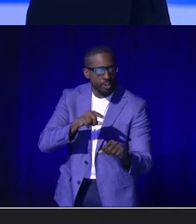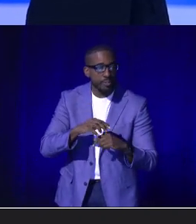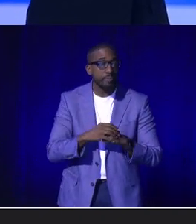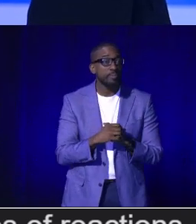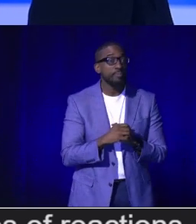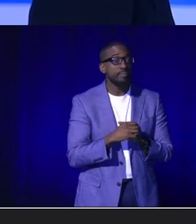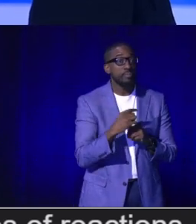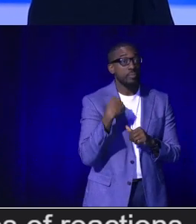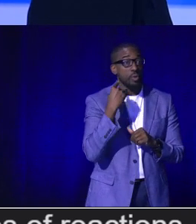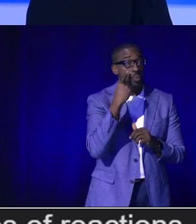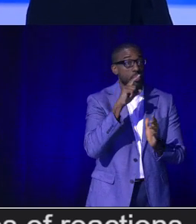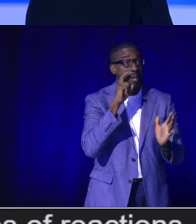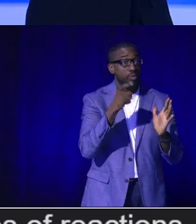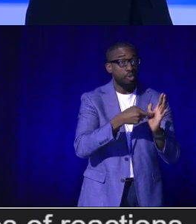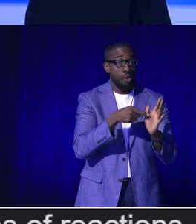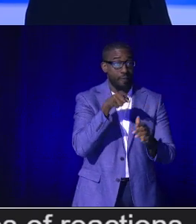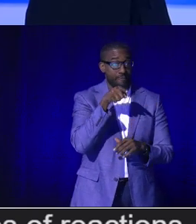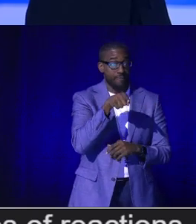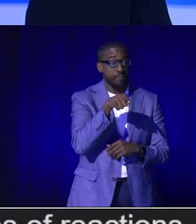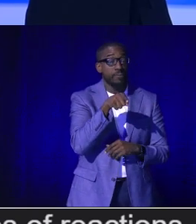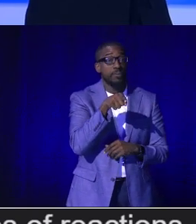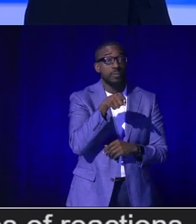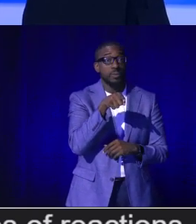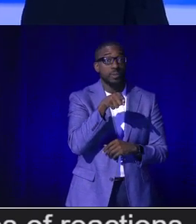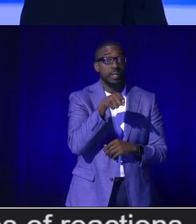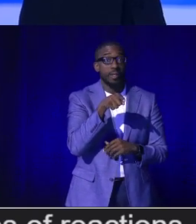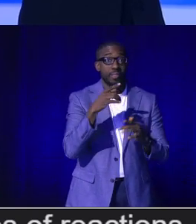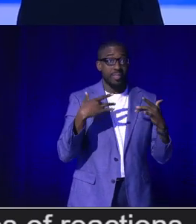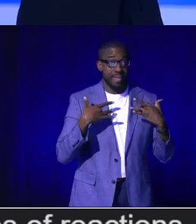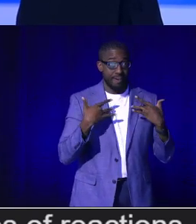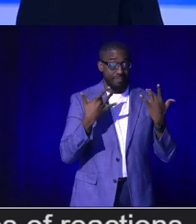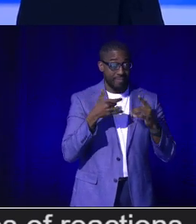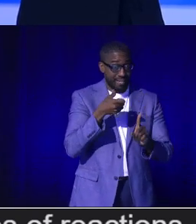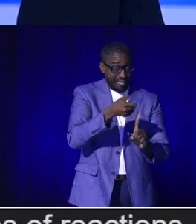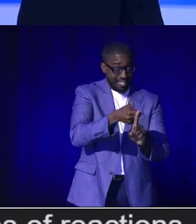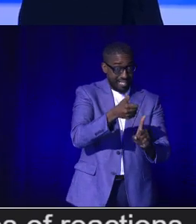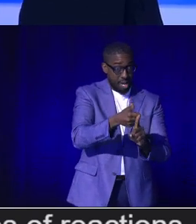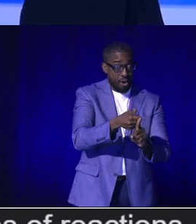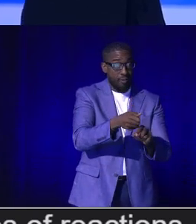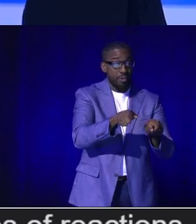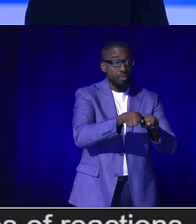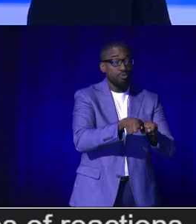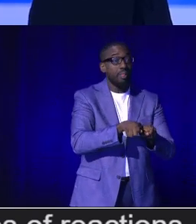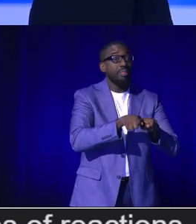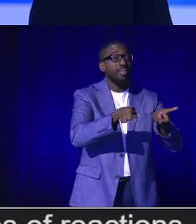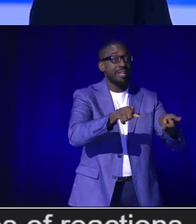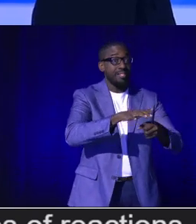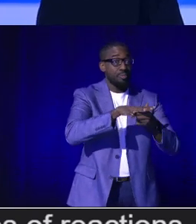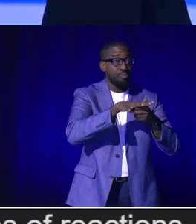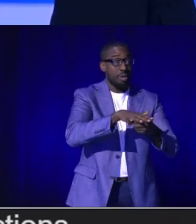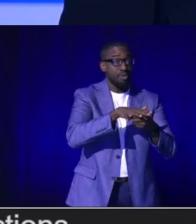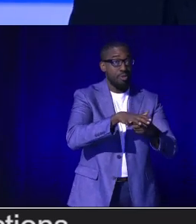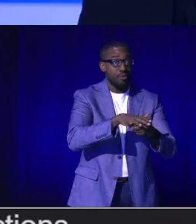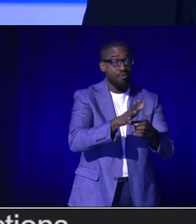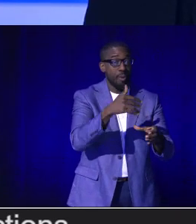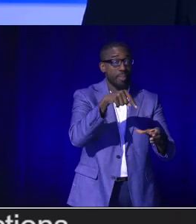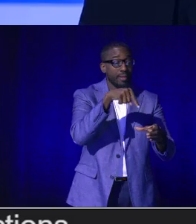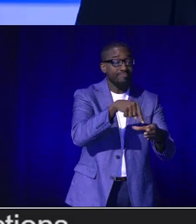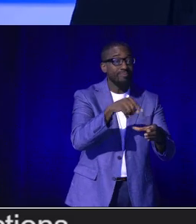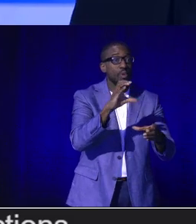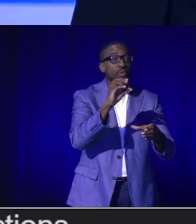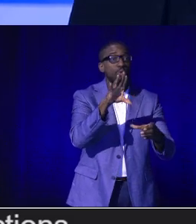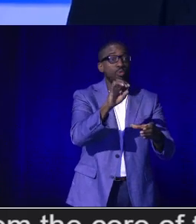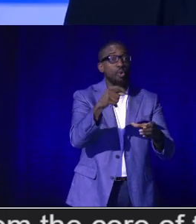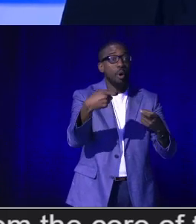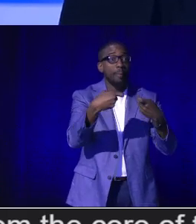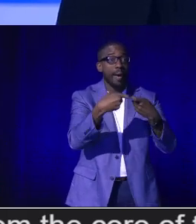typically observe is the event, which is the release of pressure from the core of the battery, and then this